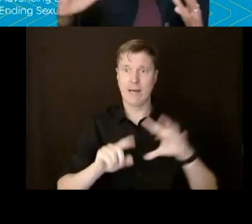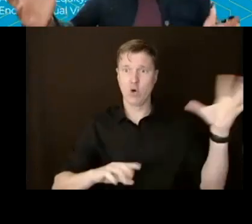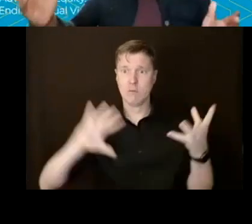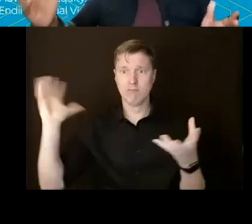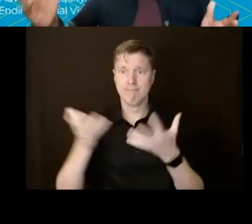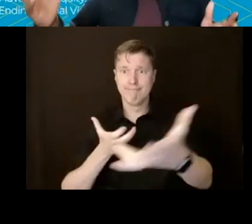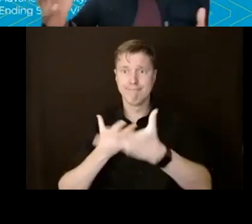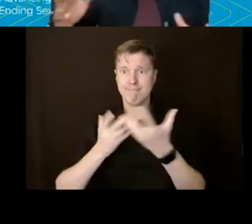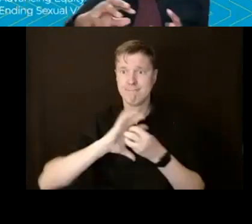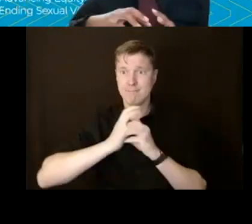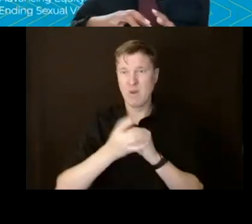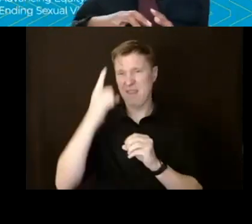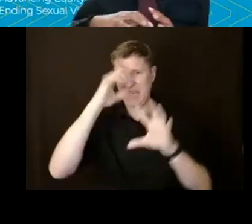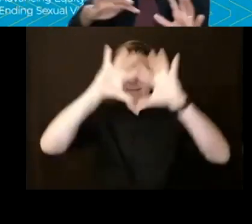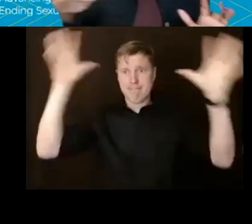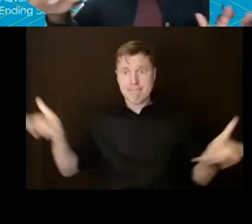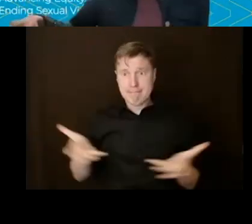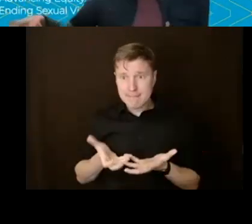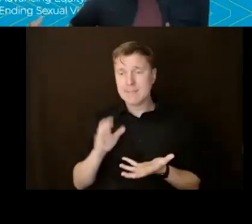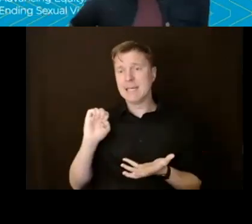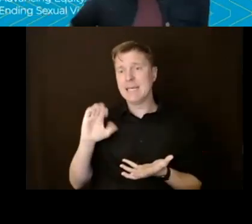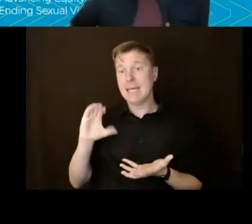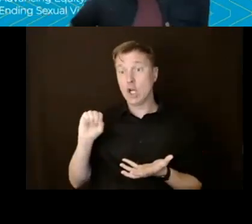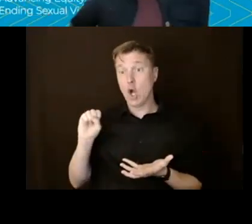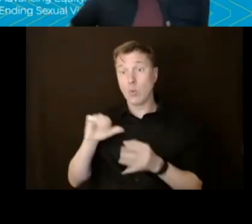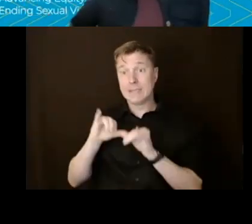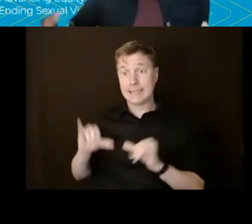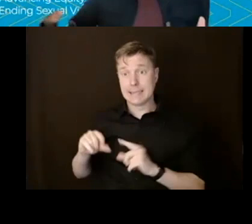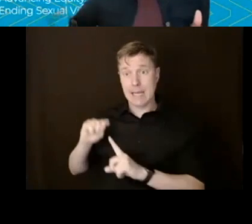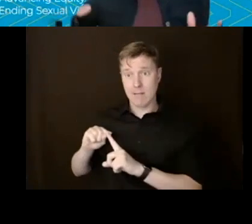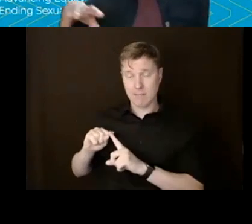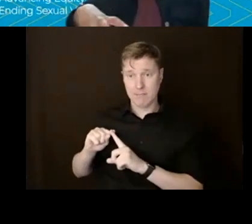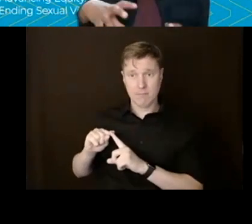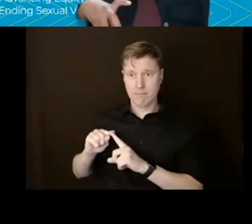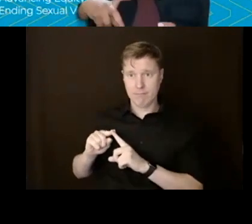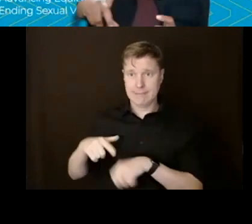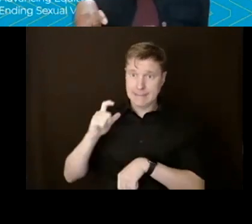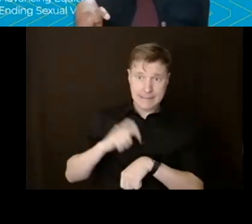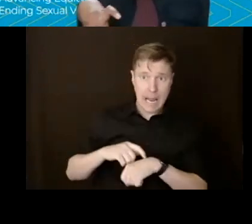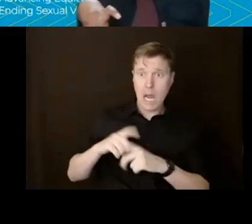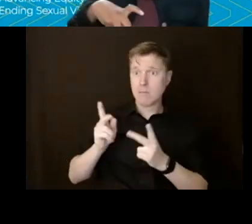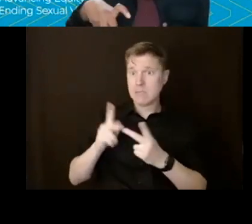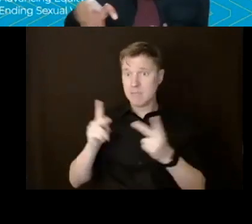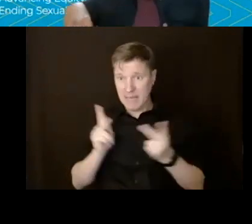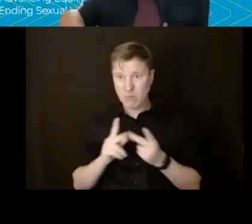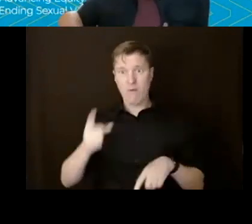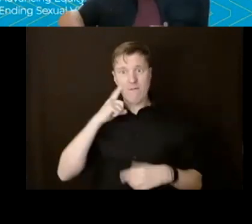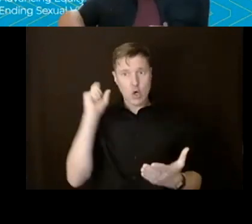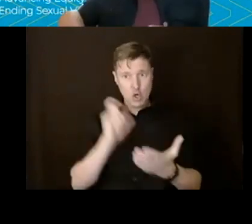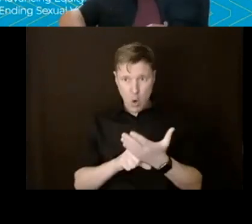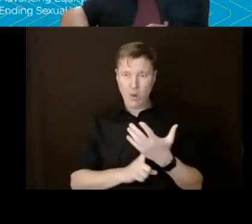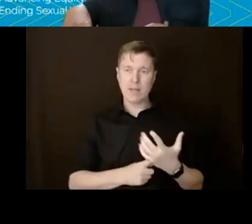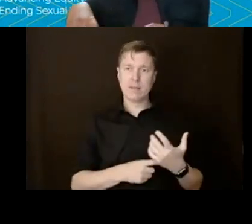as an ecosystem across time and space in which patterns have emerged and been